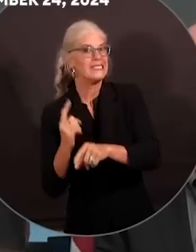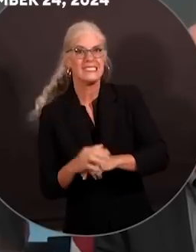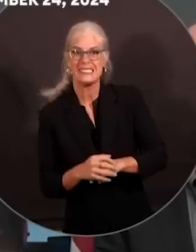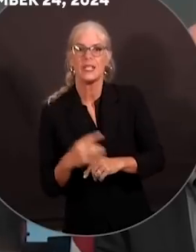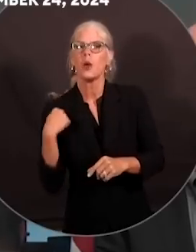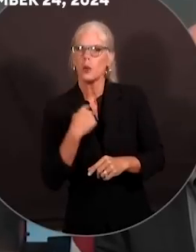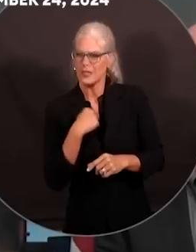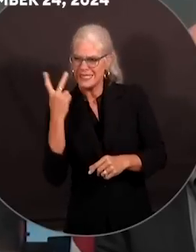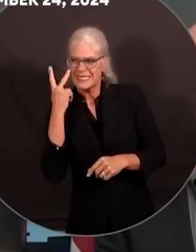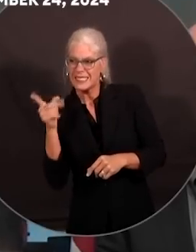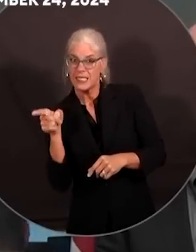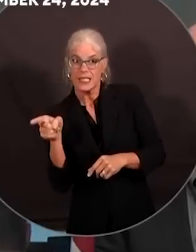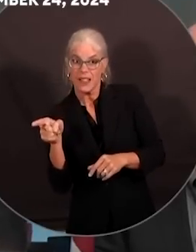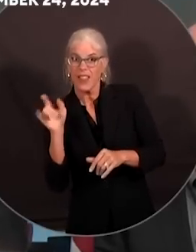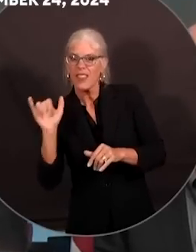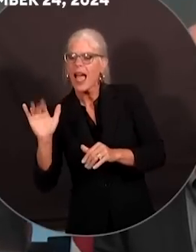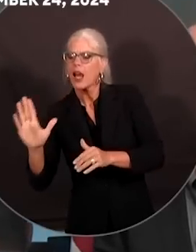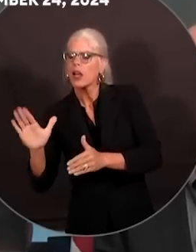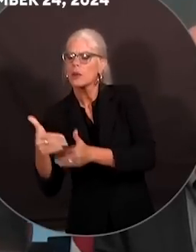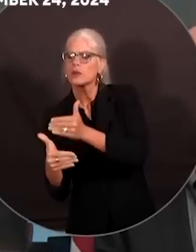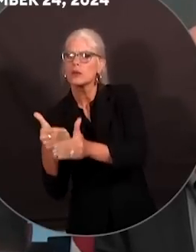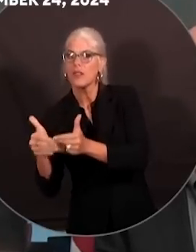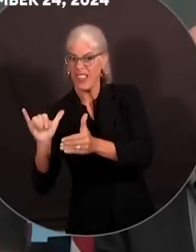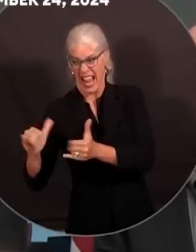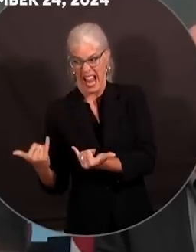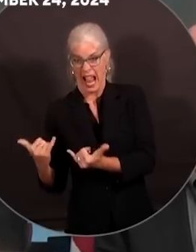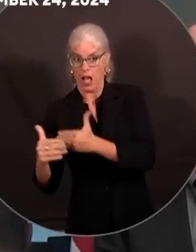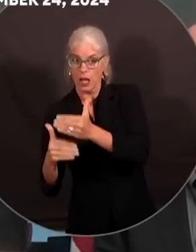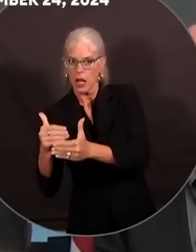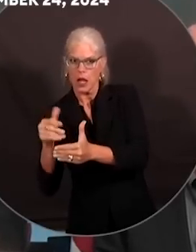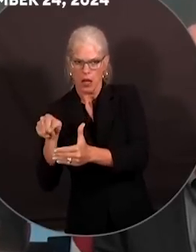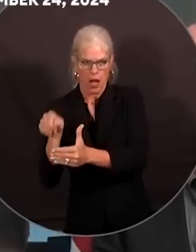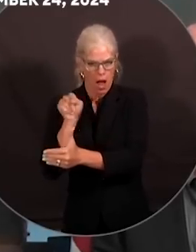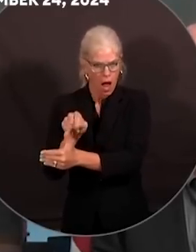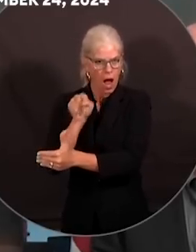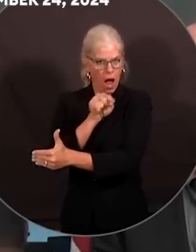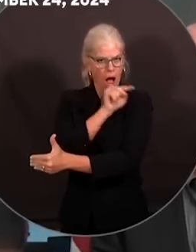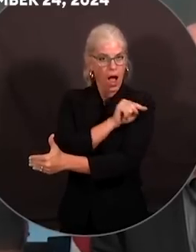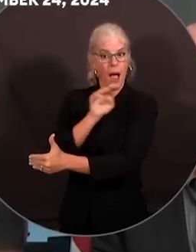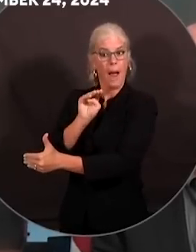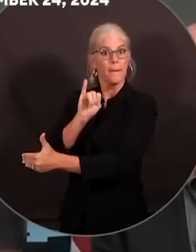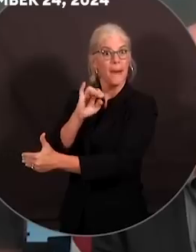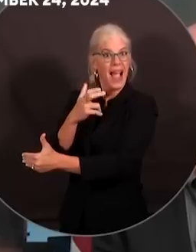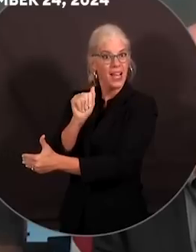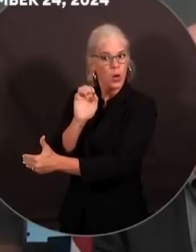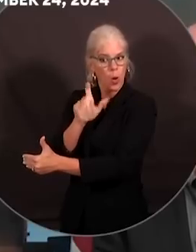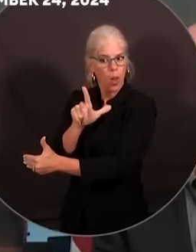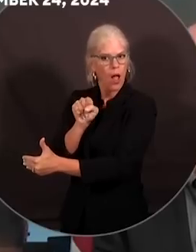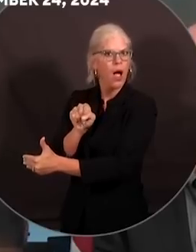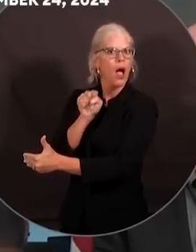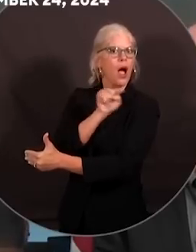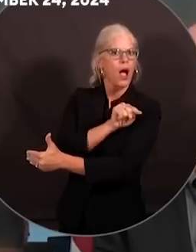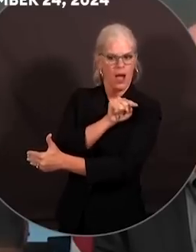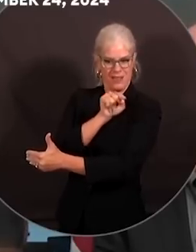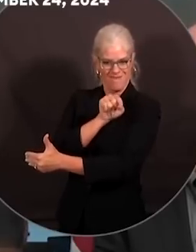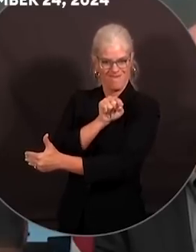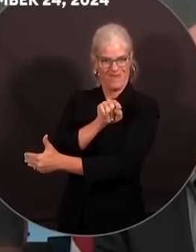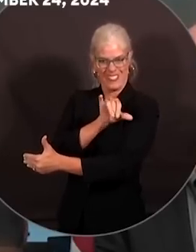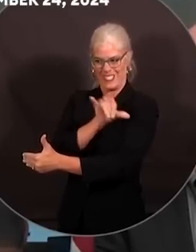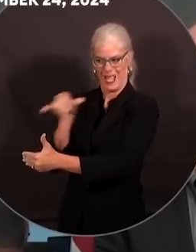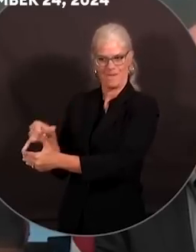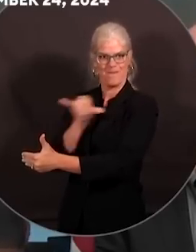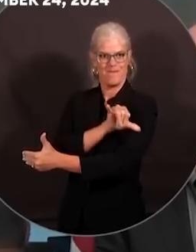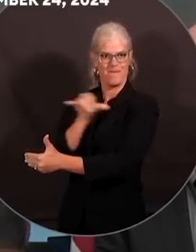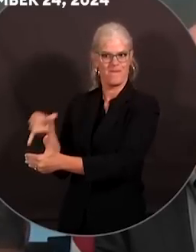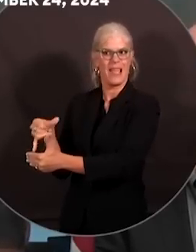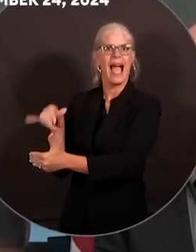to the track that was taken on Hurricane Michael. And I think the thought is that when it's over the Gulf, especially the more north